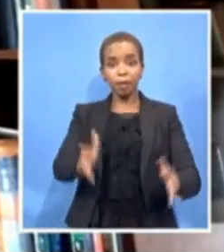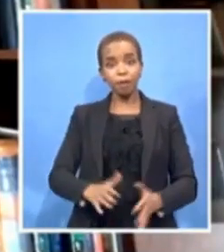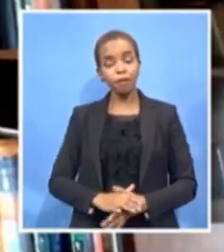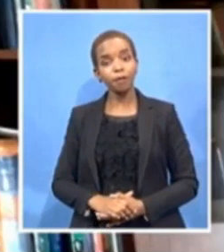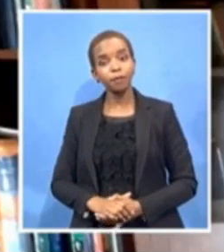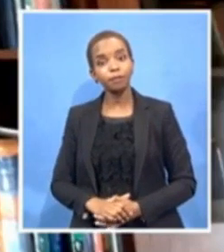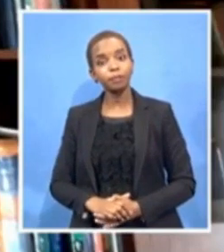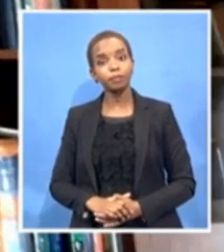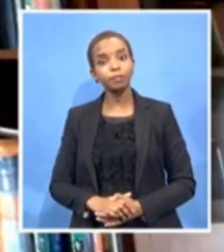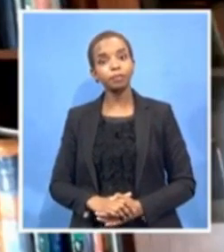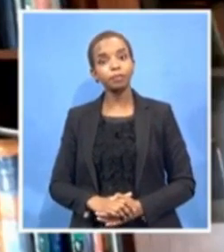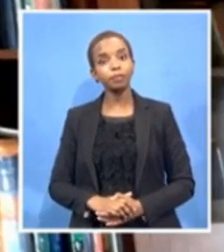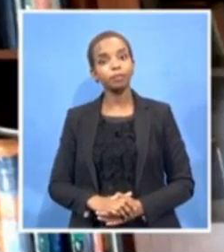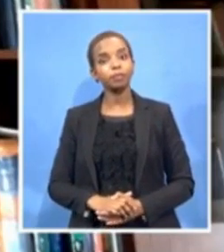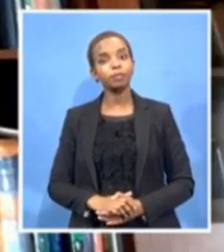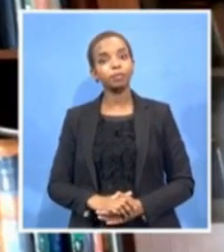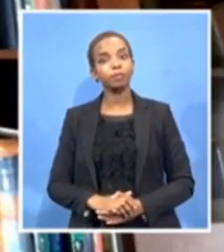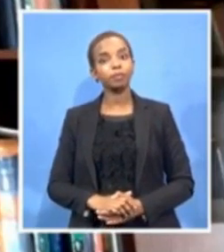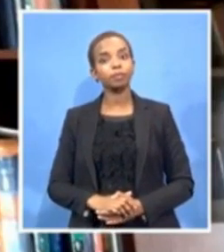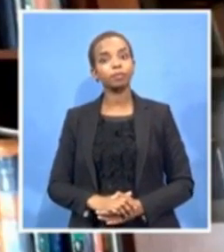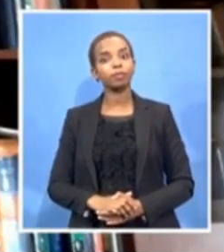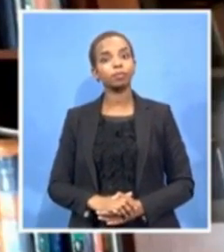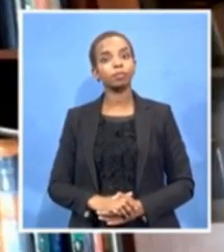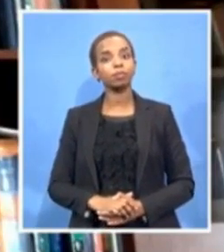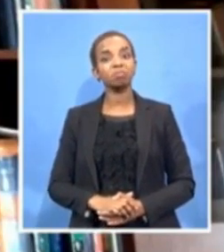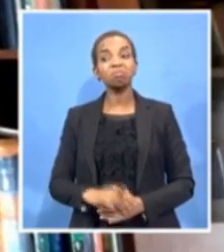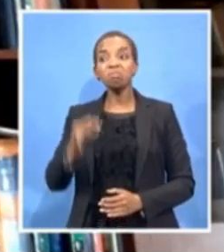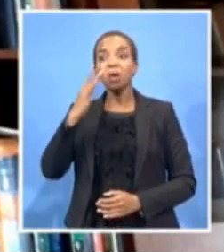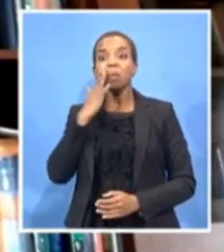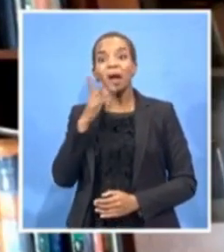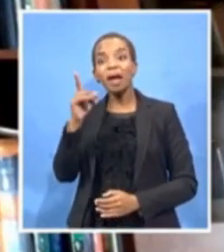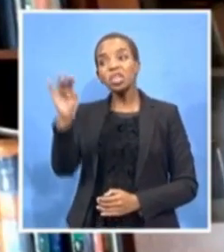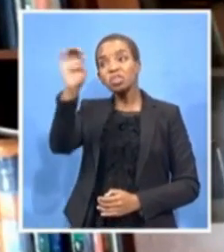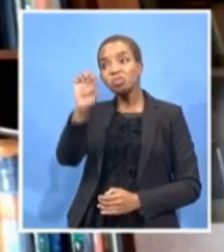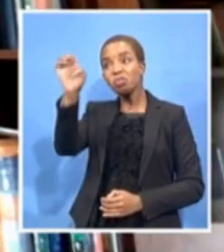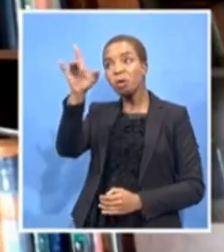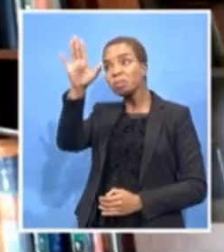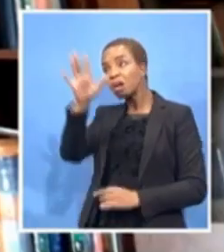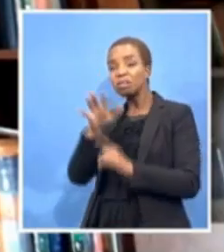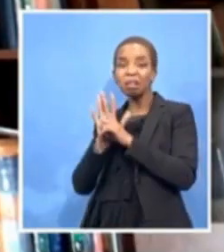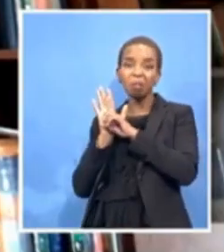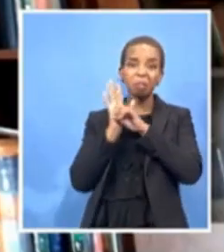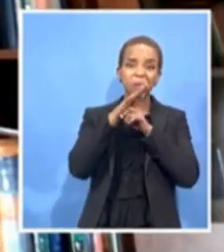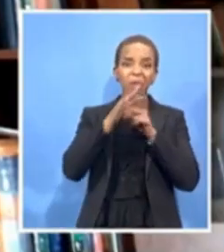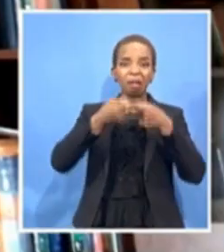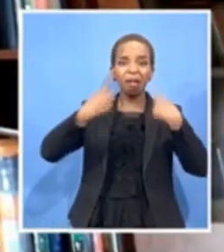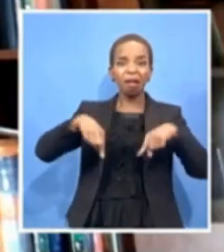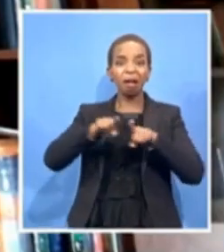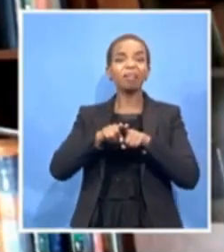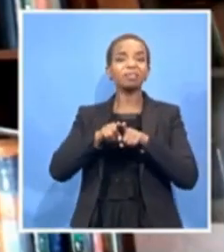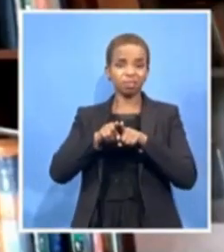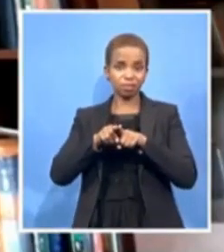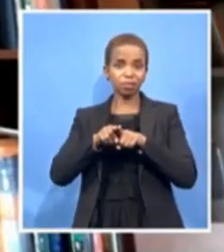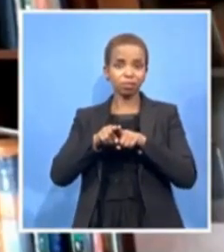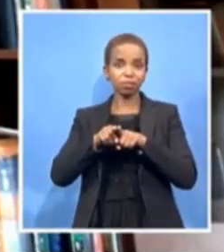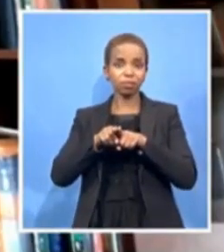When we are being humiliated in European airports and are being asked for all manner of vaccination, and